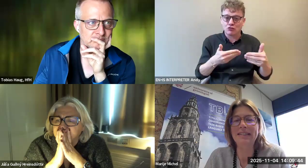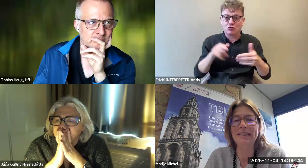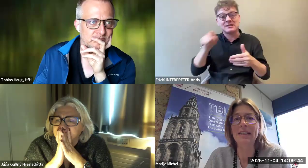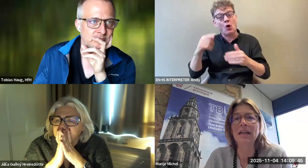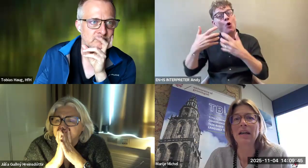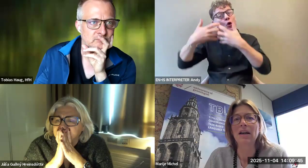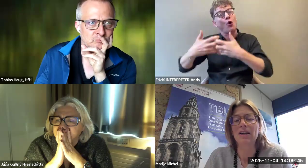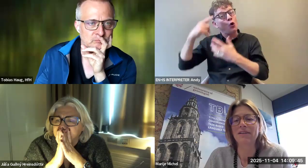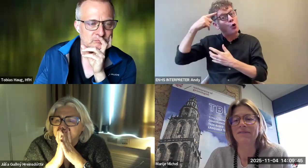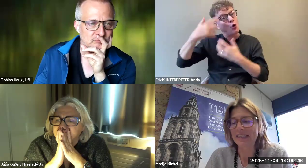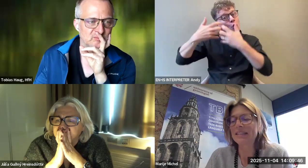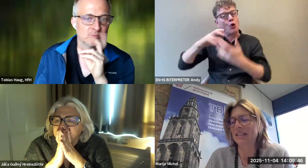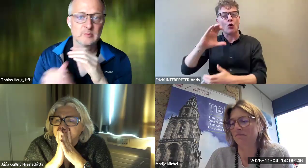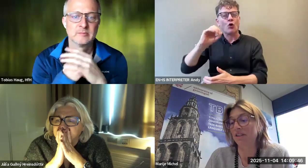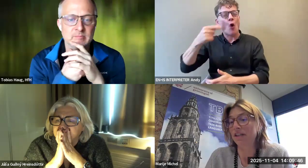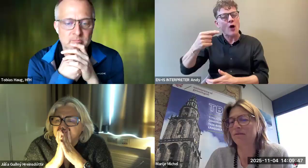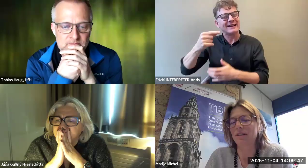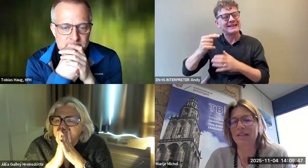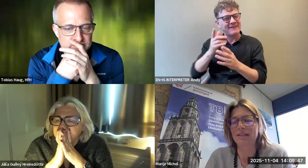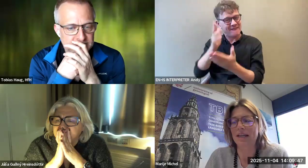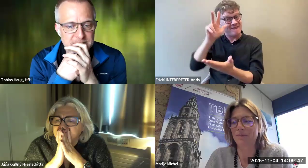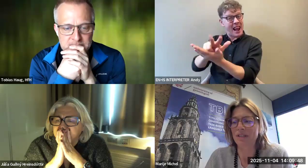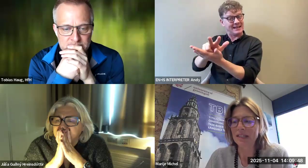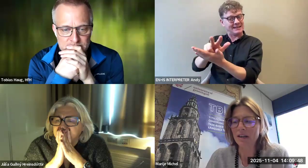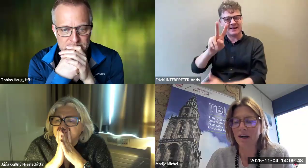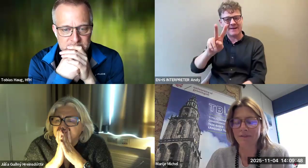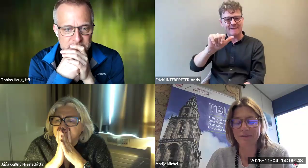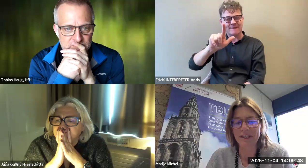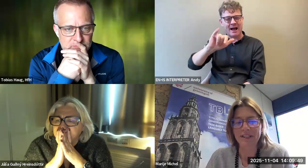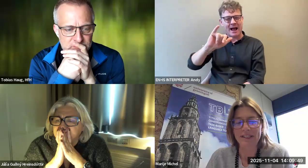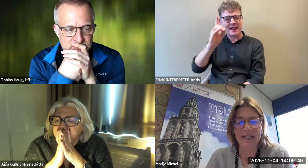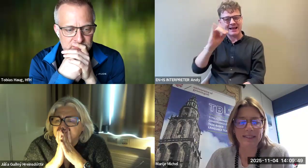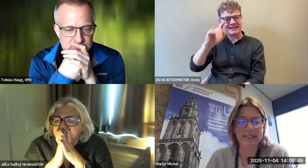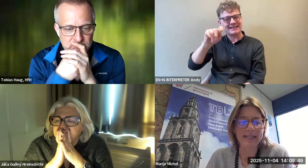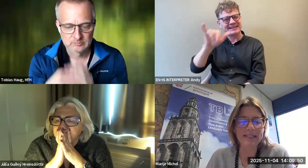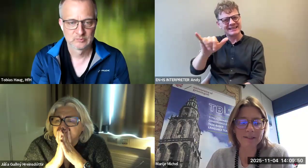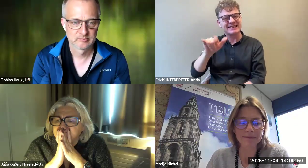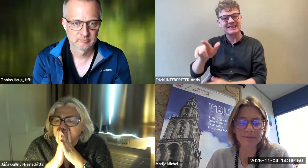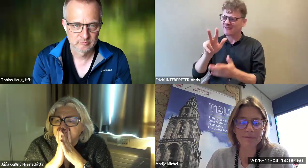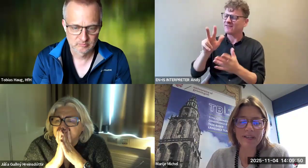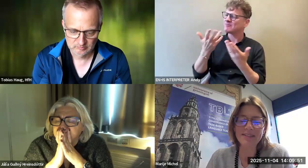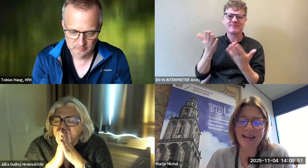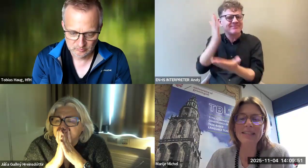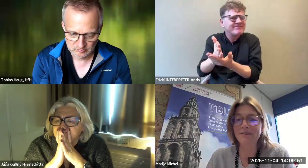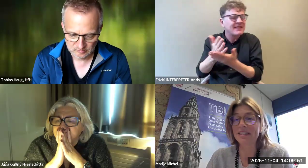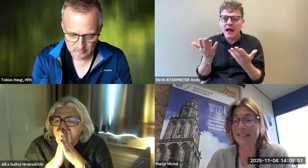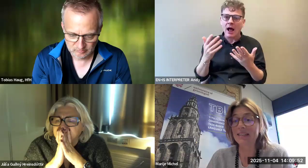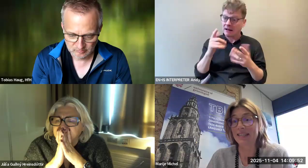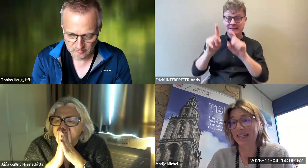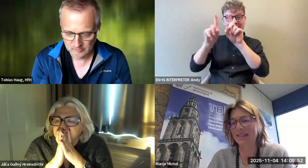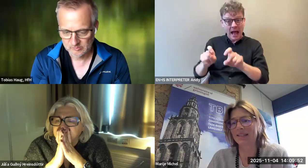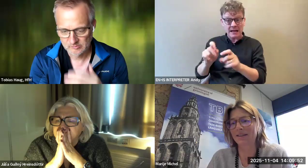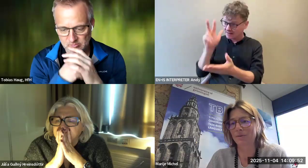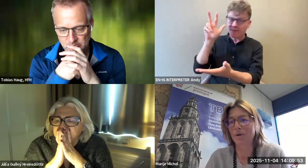cognitive validity. Validity in general is that we think of that a test is valid if it